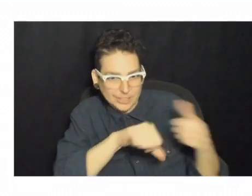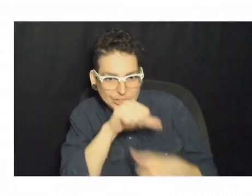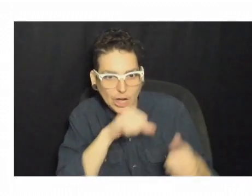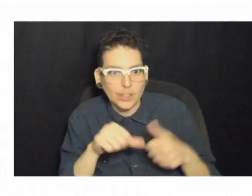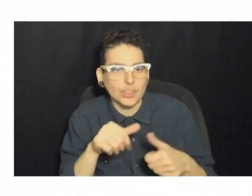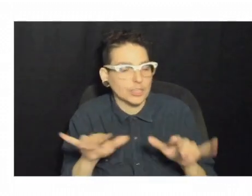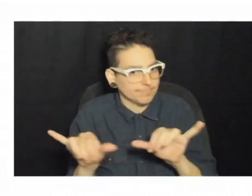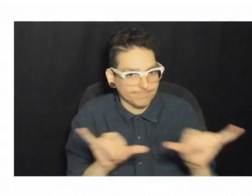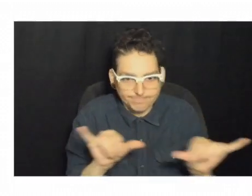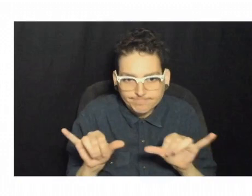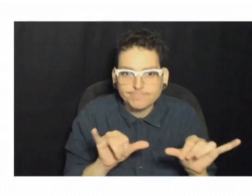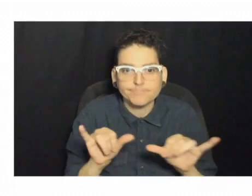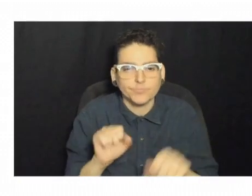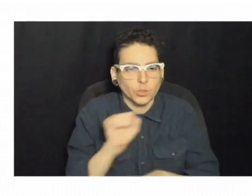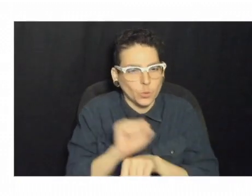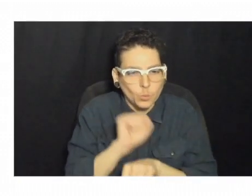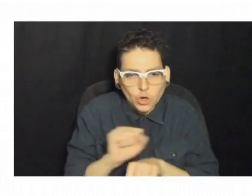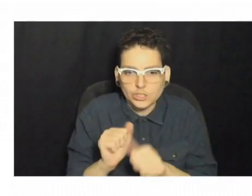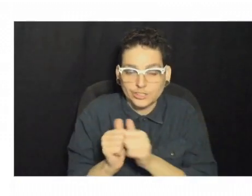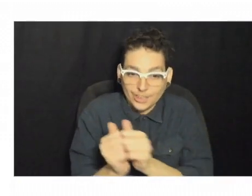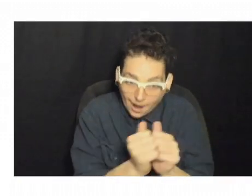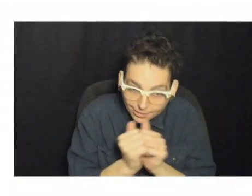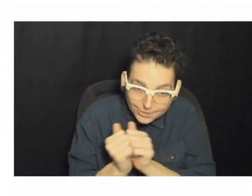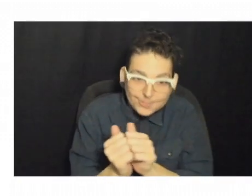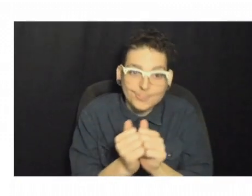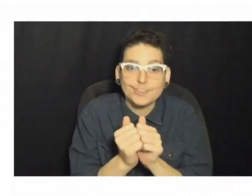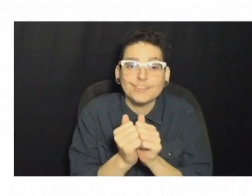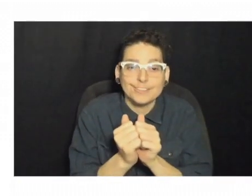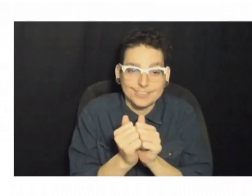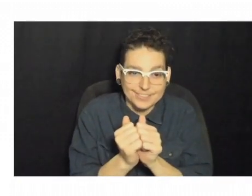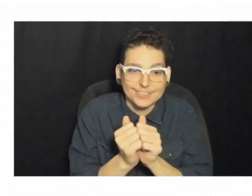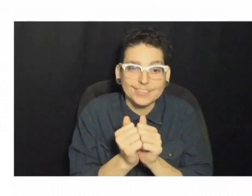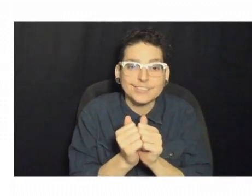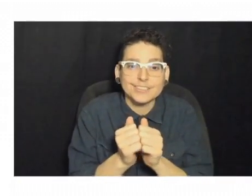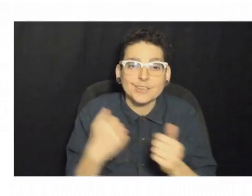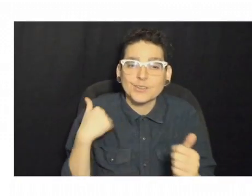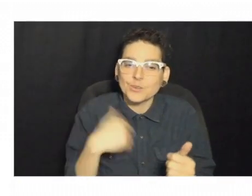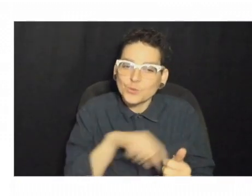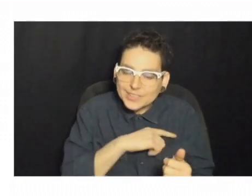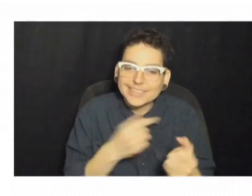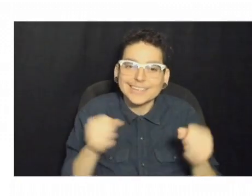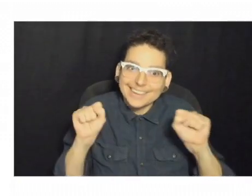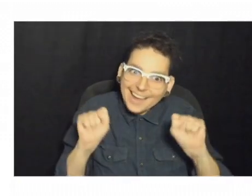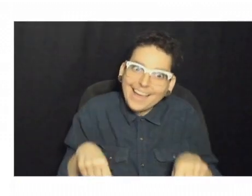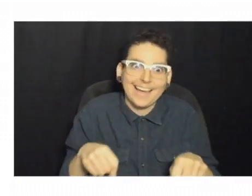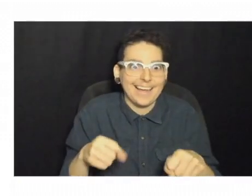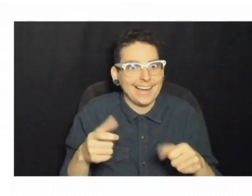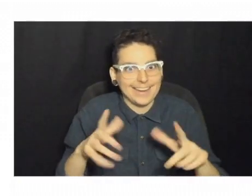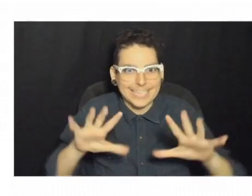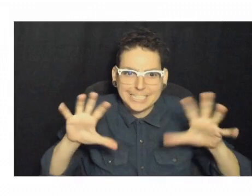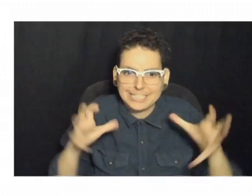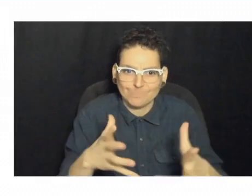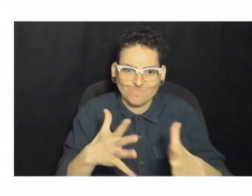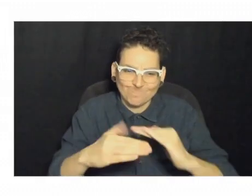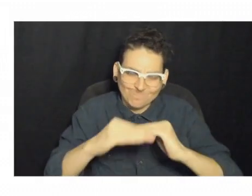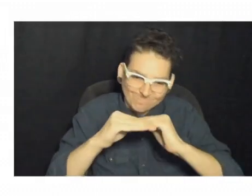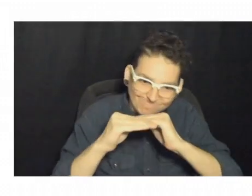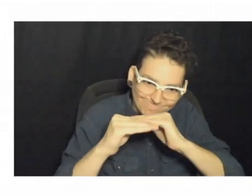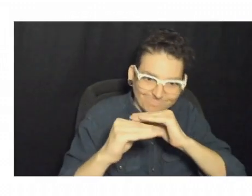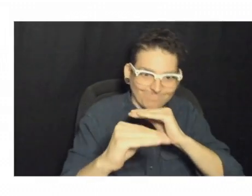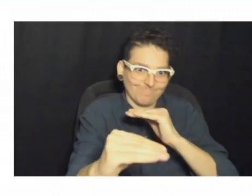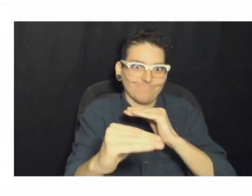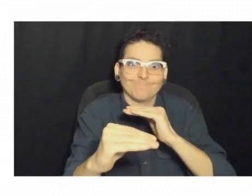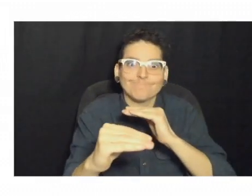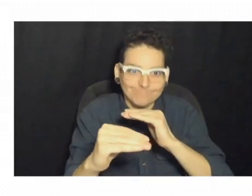establish certain things like sustainable investments, communications, so I think these kind of things, and training is also a